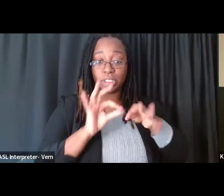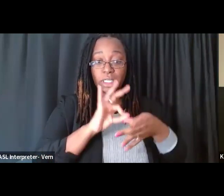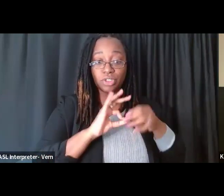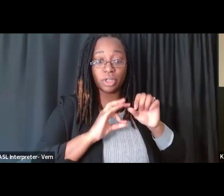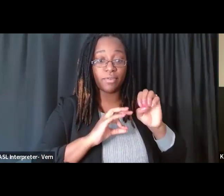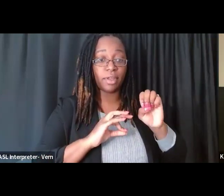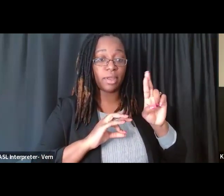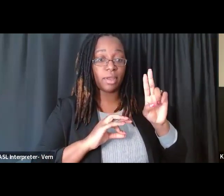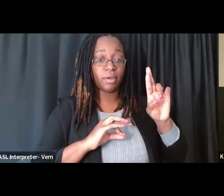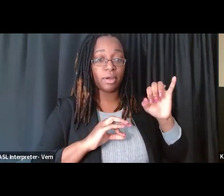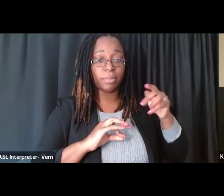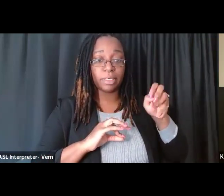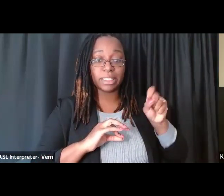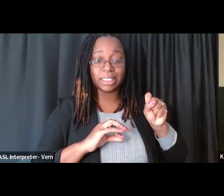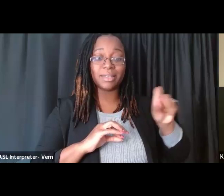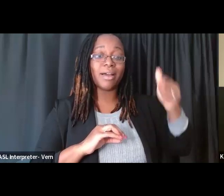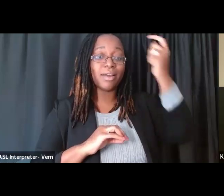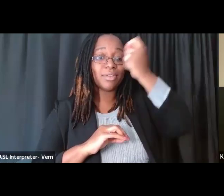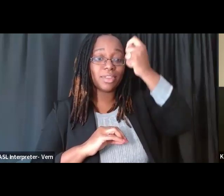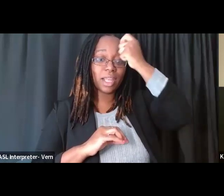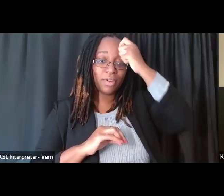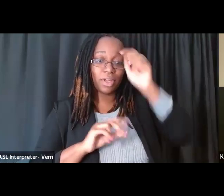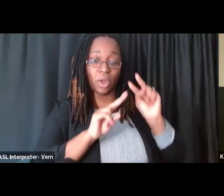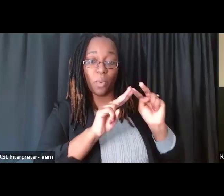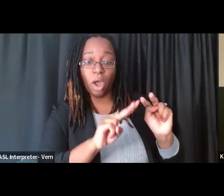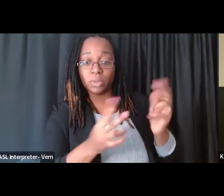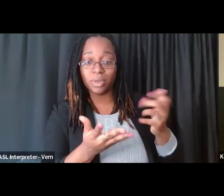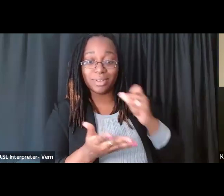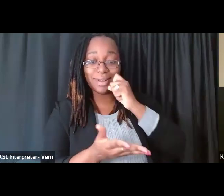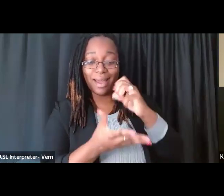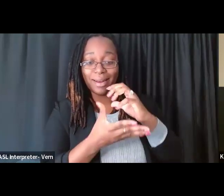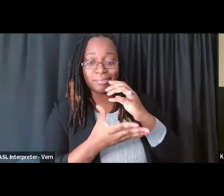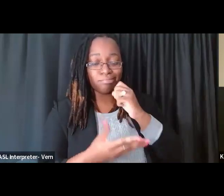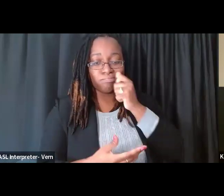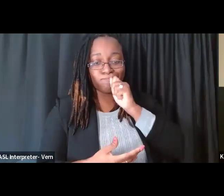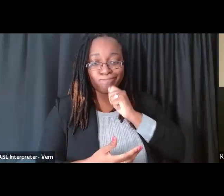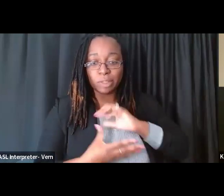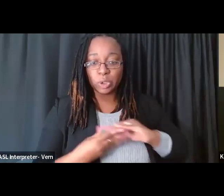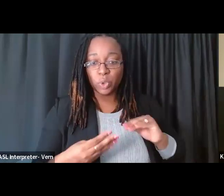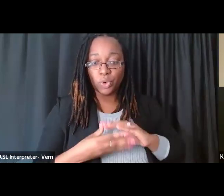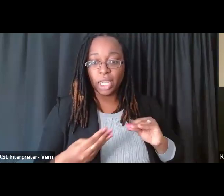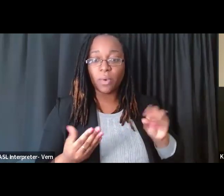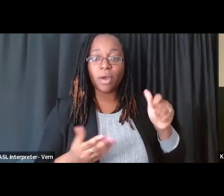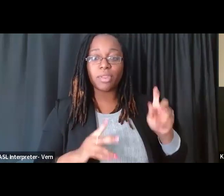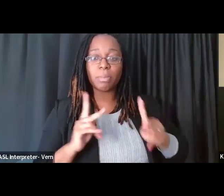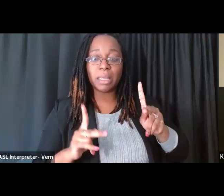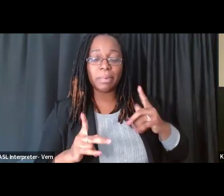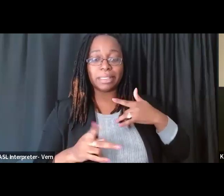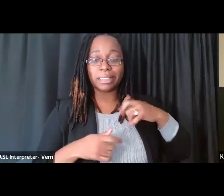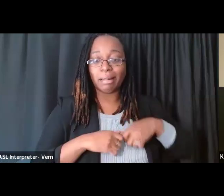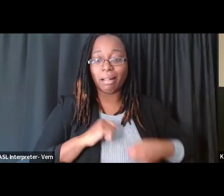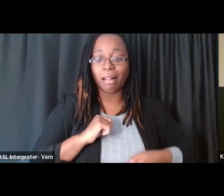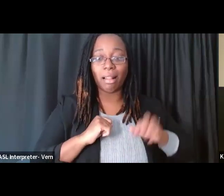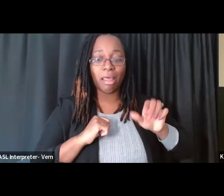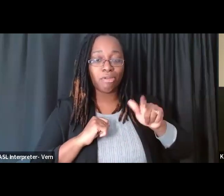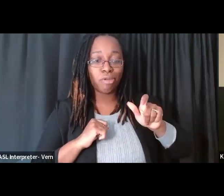unbearable stories about other people lost in grief and rage is good for you, may cleanse you of your darkness. Do you want to go down to the pits of